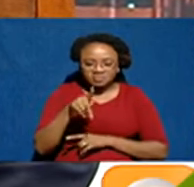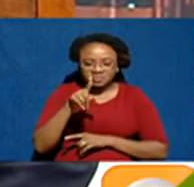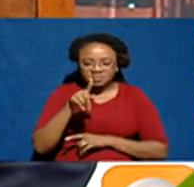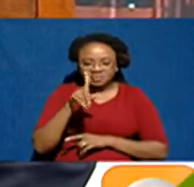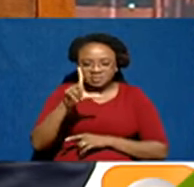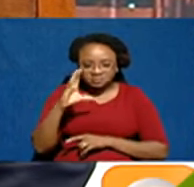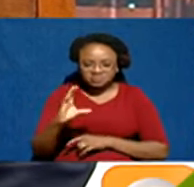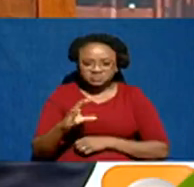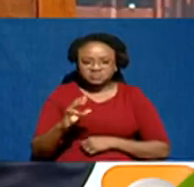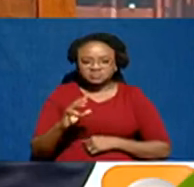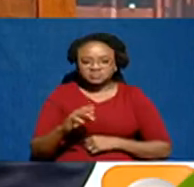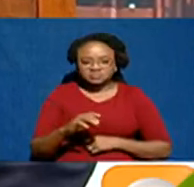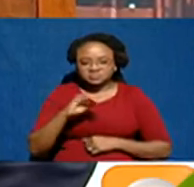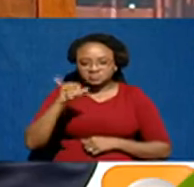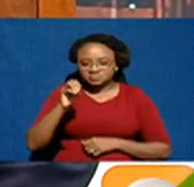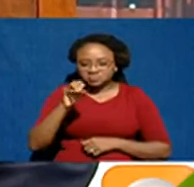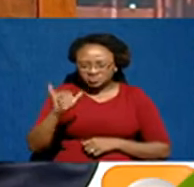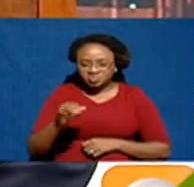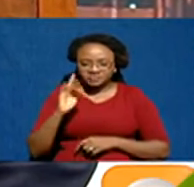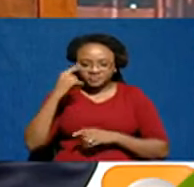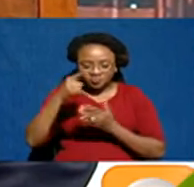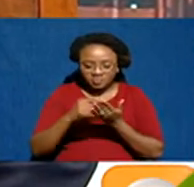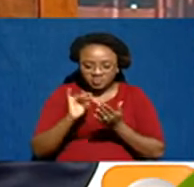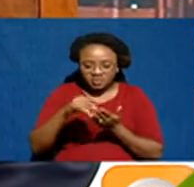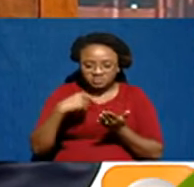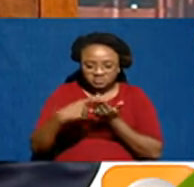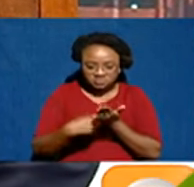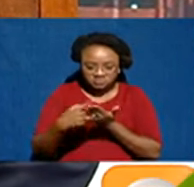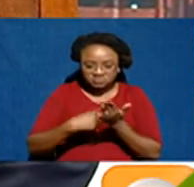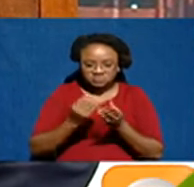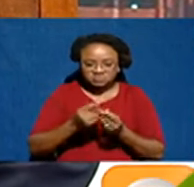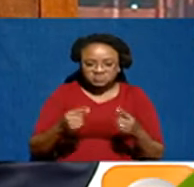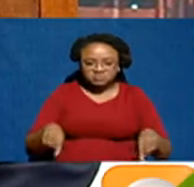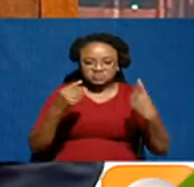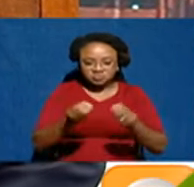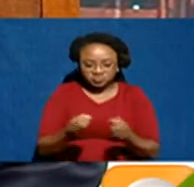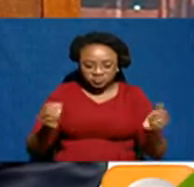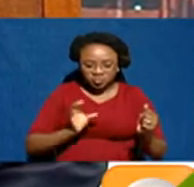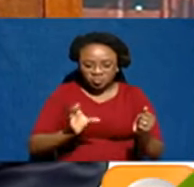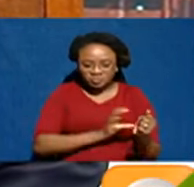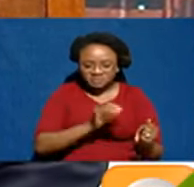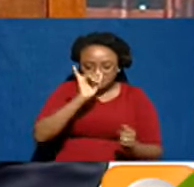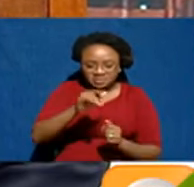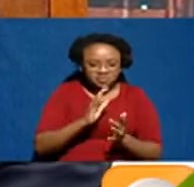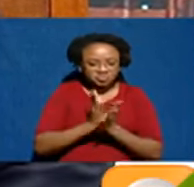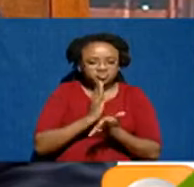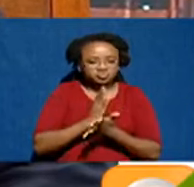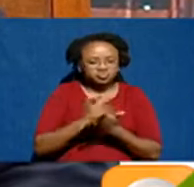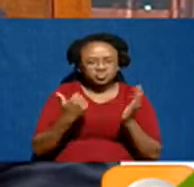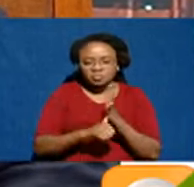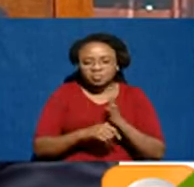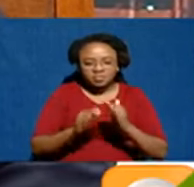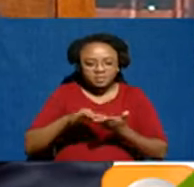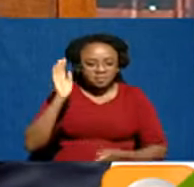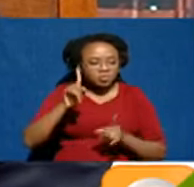to internal dispute resolution committee is a recipe for chaos.